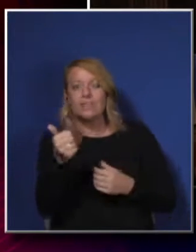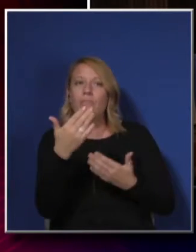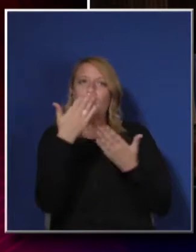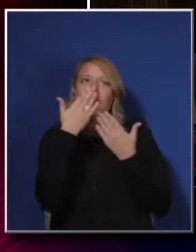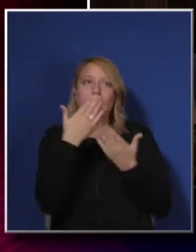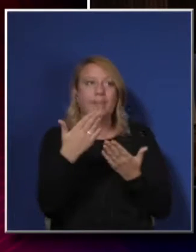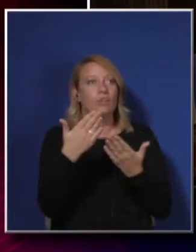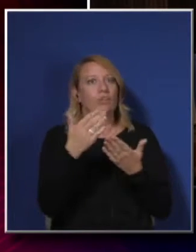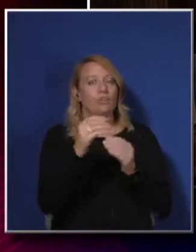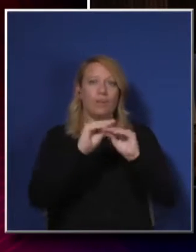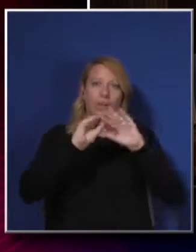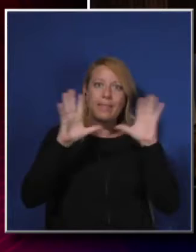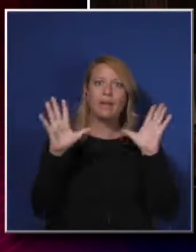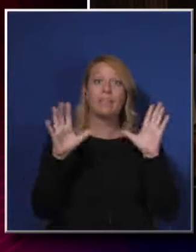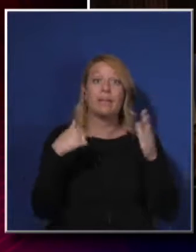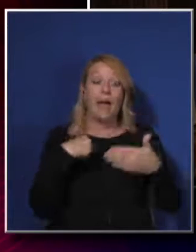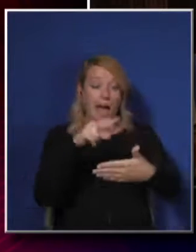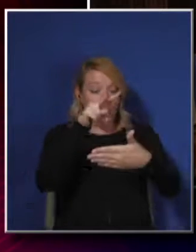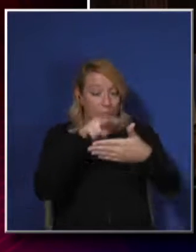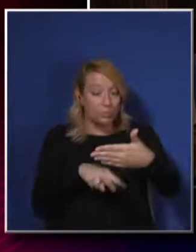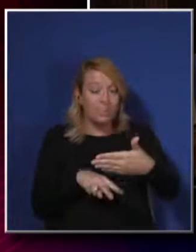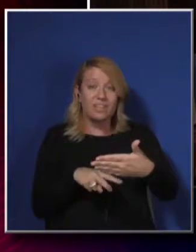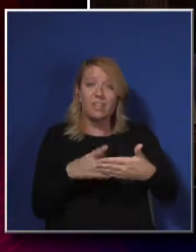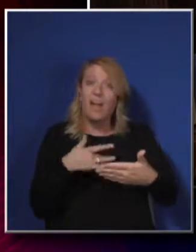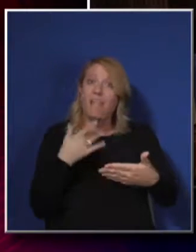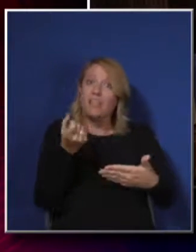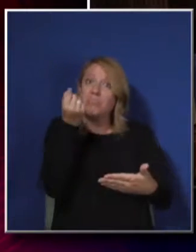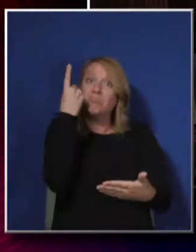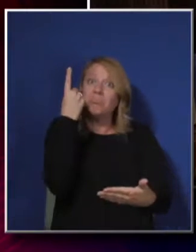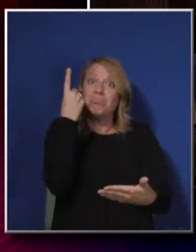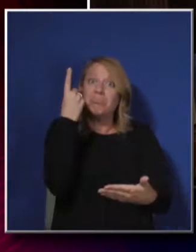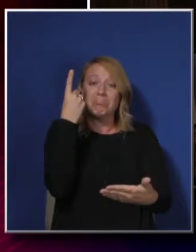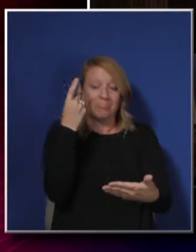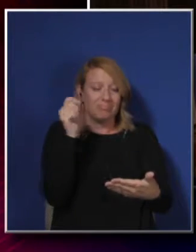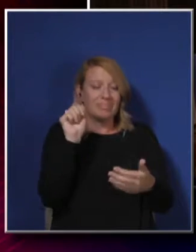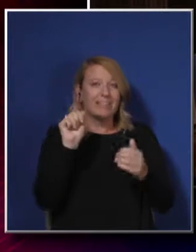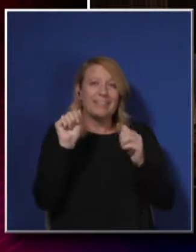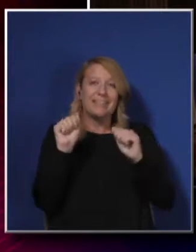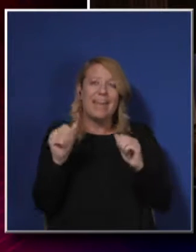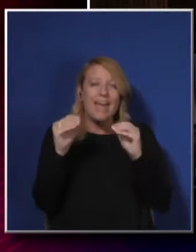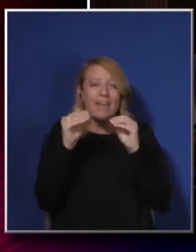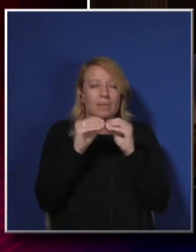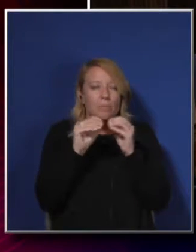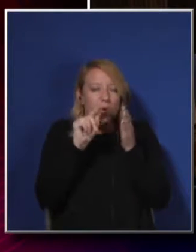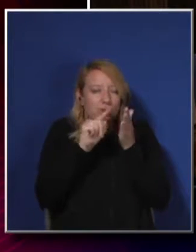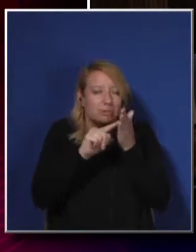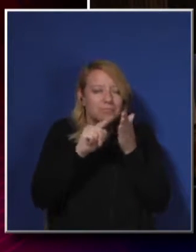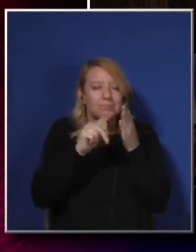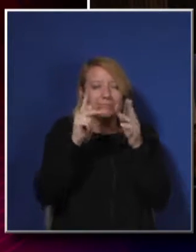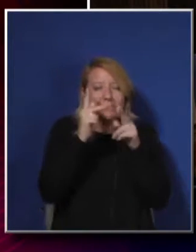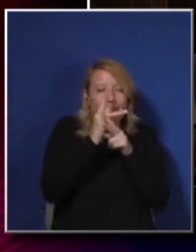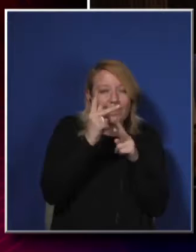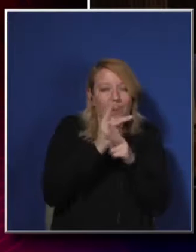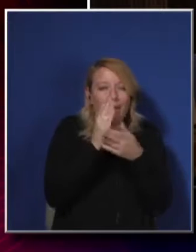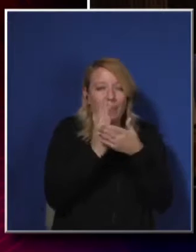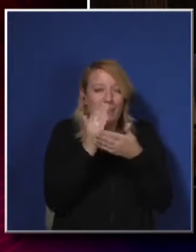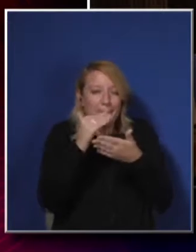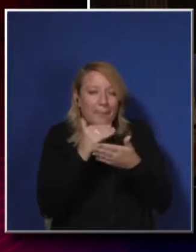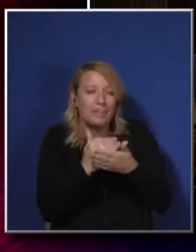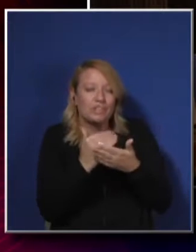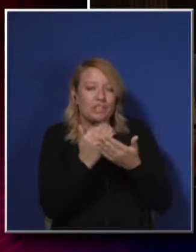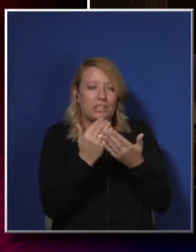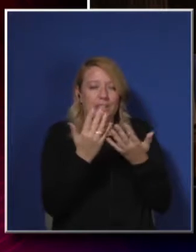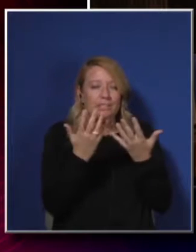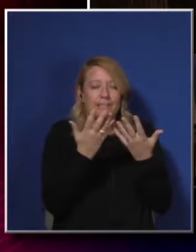you read through these and it makes sense. And now you're able to really start to dig a little more deeper into the budget as we move forward. Yes. I